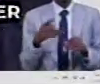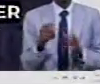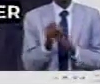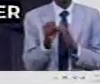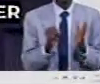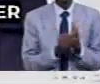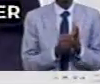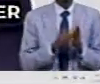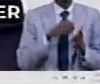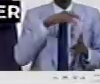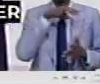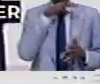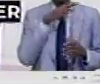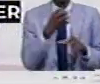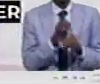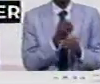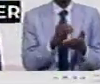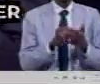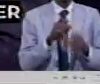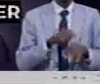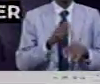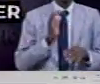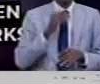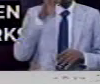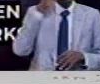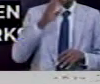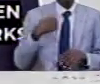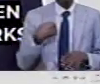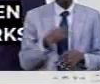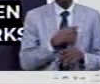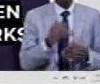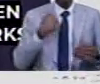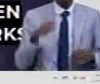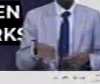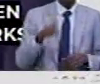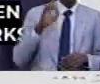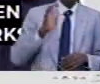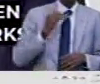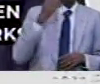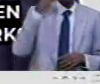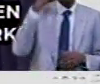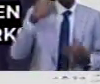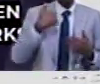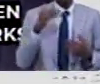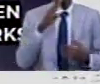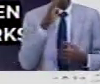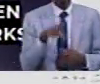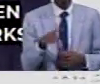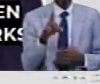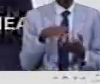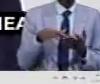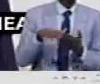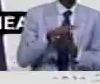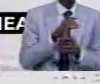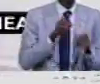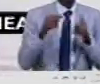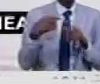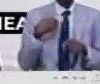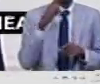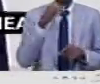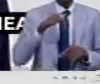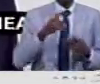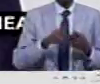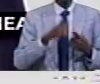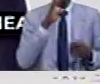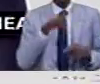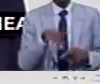yet to recover. Matthew 5:16 says, let your light so shine before men that they may see your good works and glorify that which